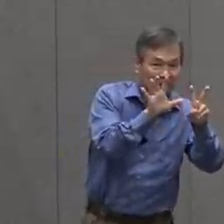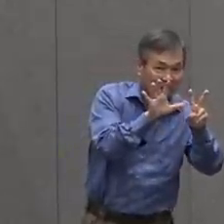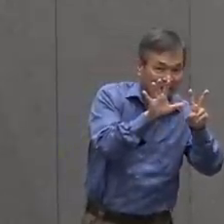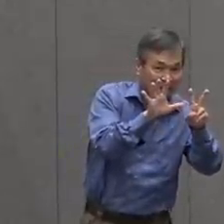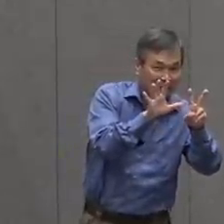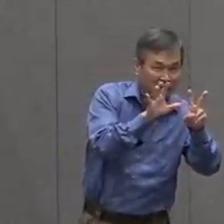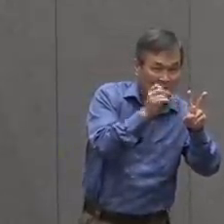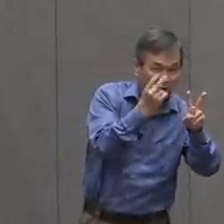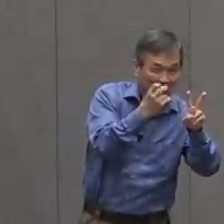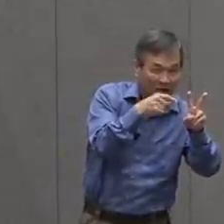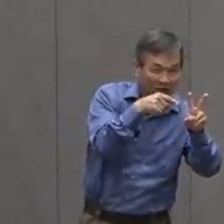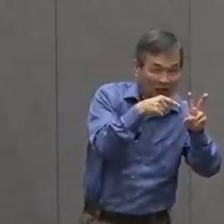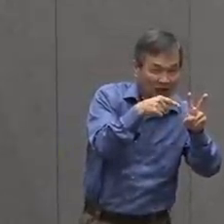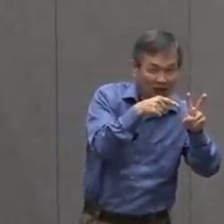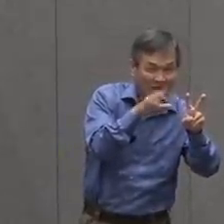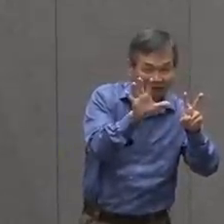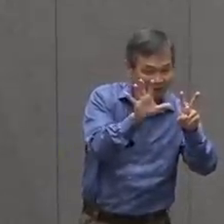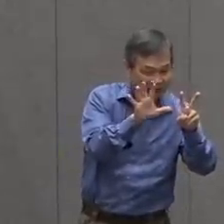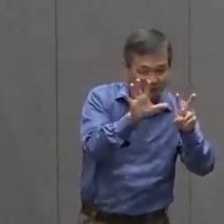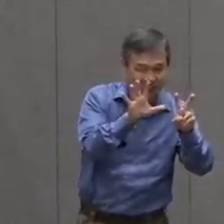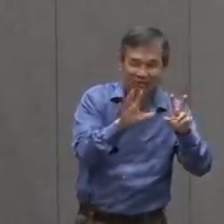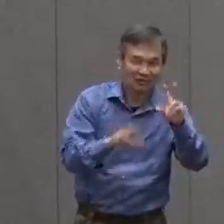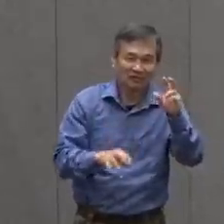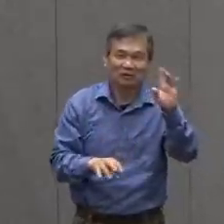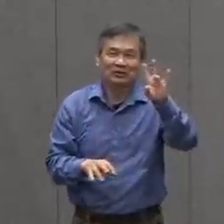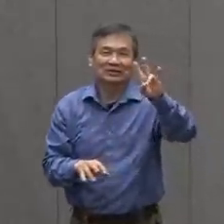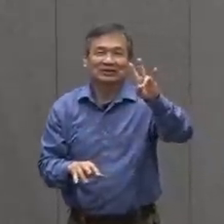12? No, it's not.